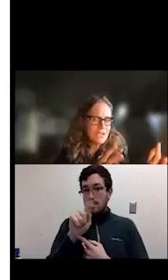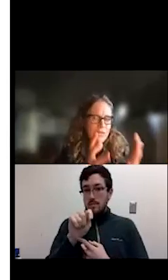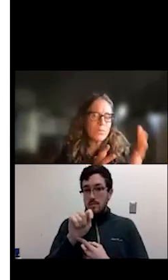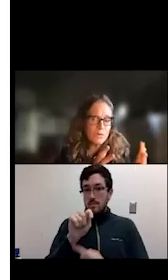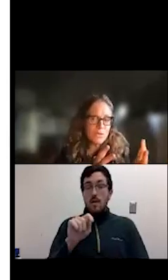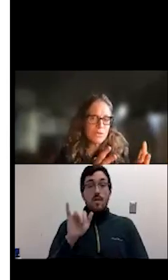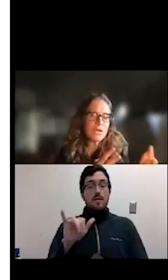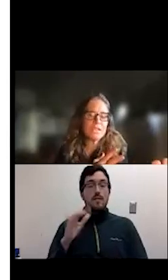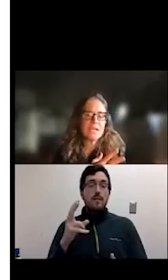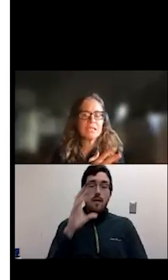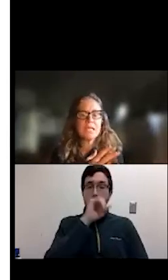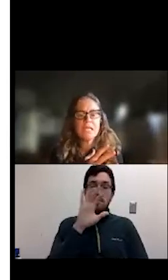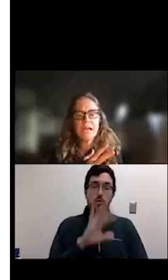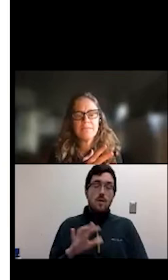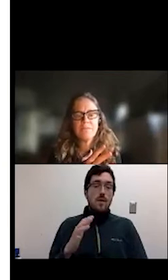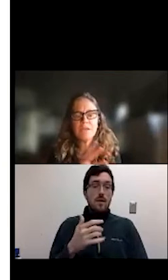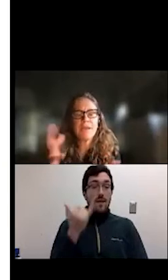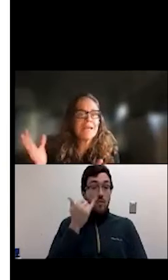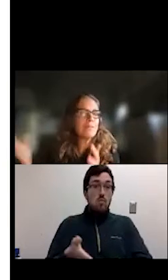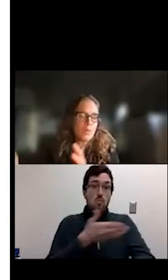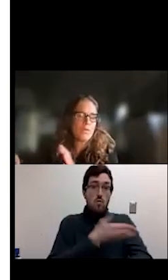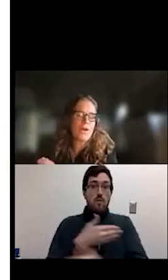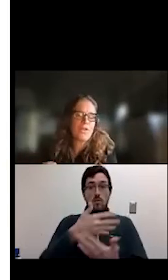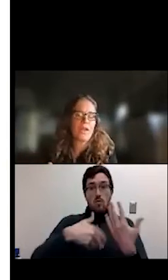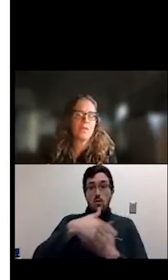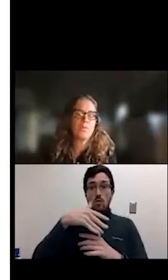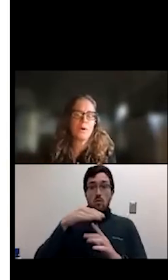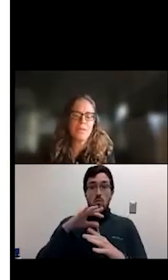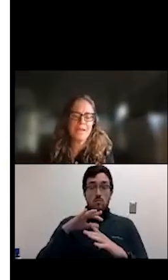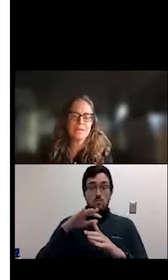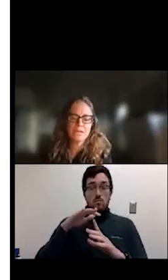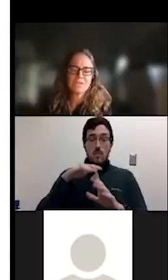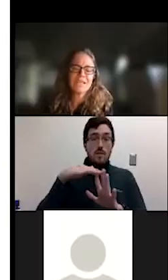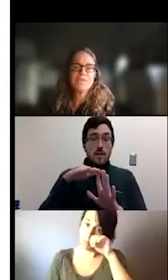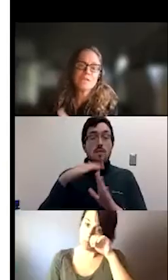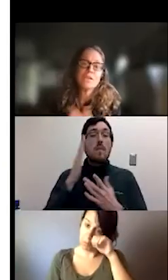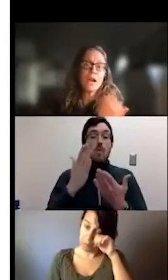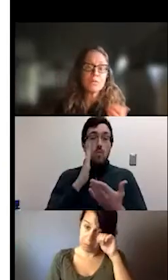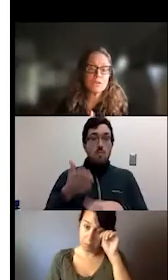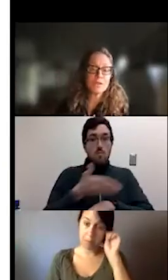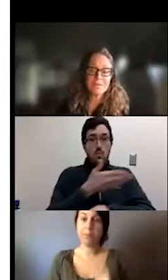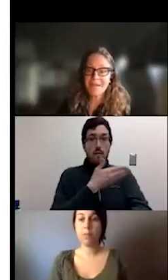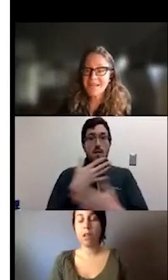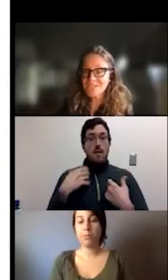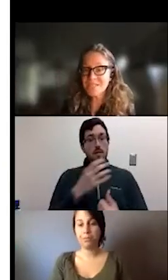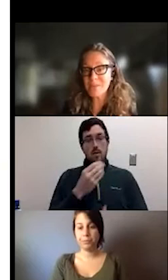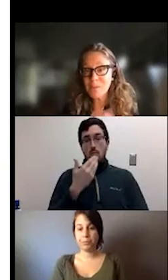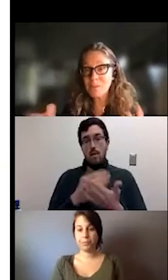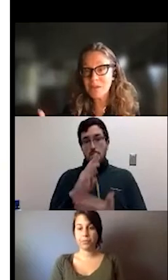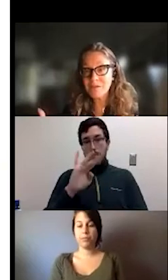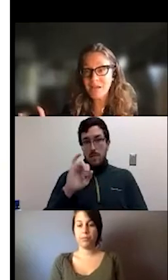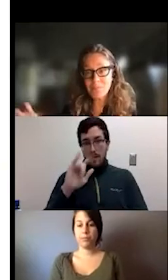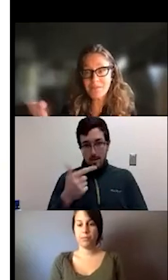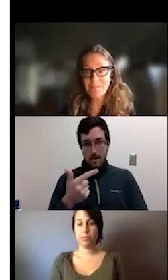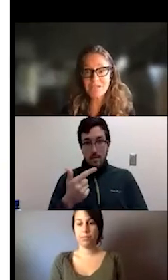if you improve the social context, it might improve health and well-being. So instead of using non-refrigerated medications,